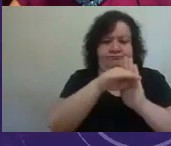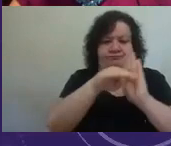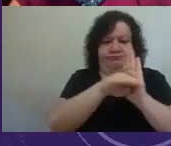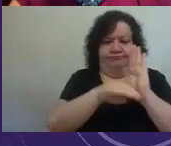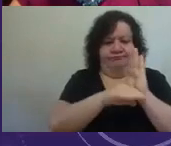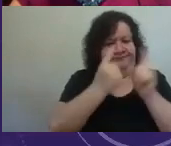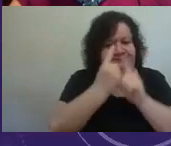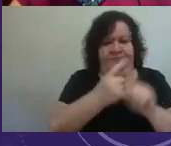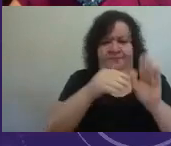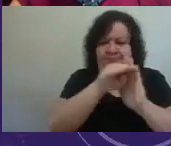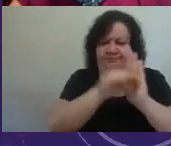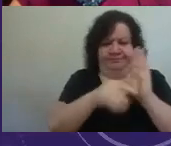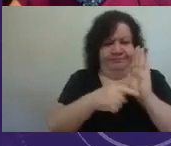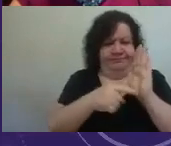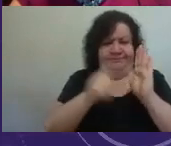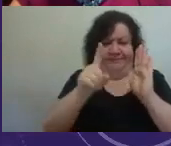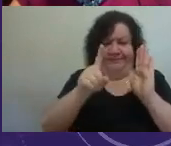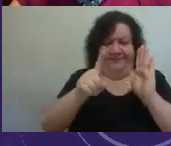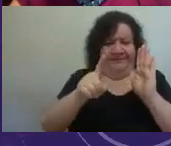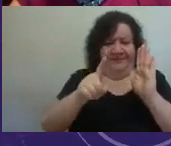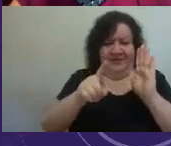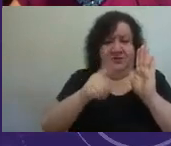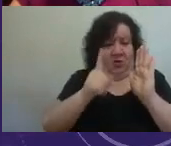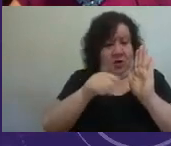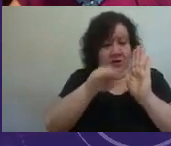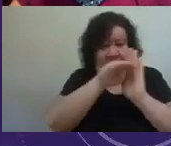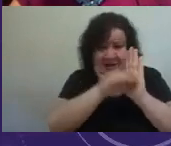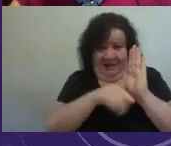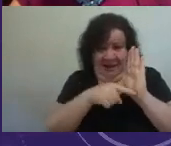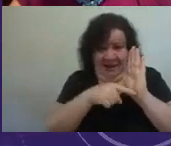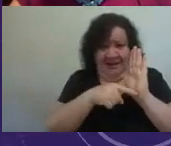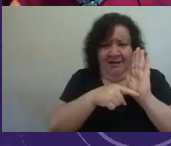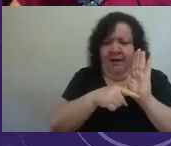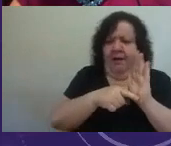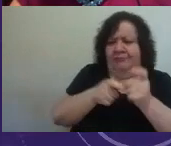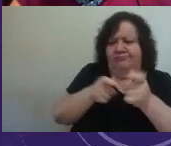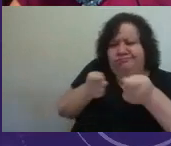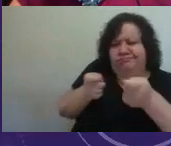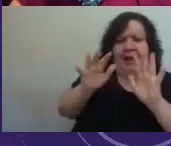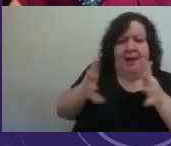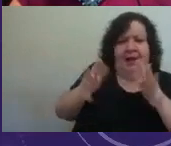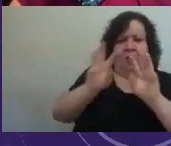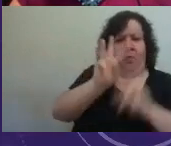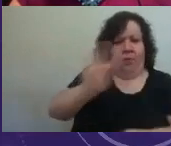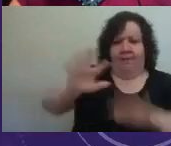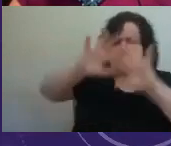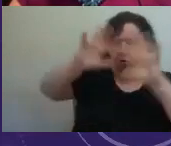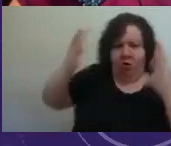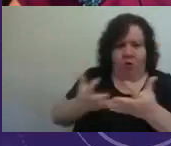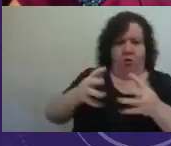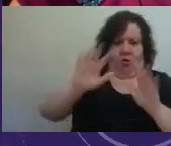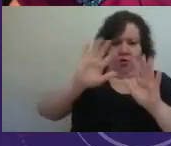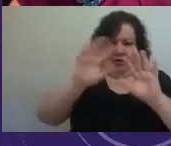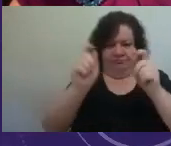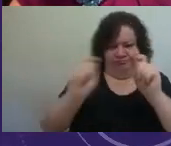accessible. Adding the accessibility toolbar does not make the website accessible. So that's supposed to be